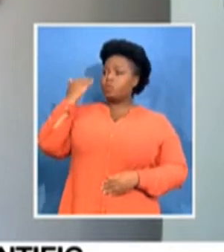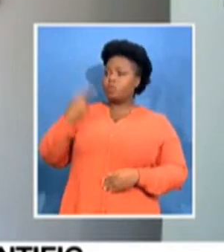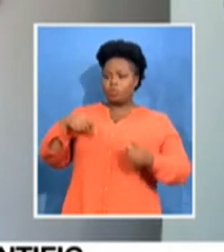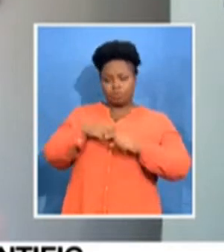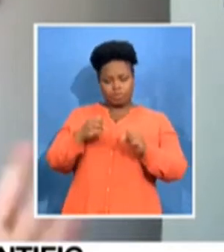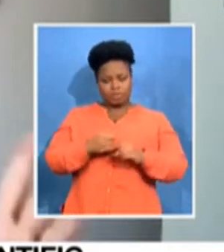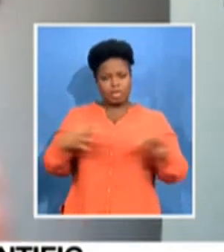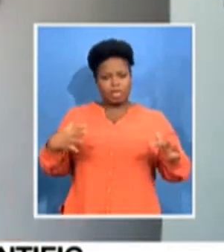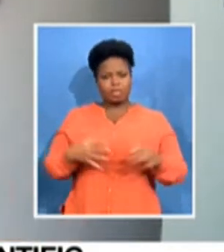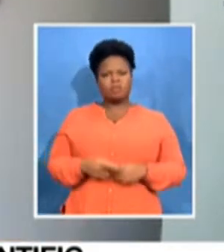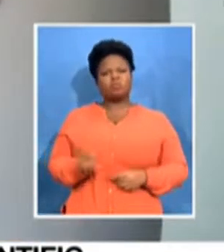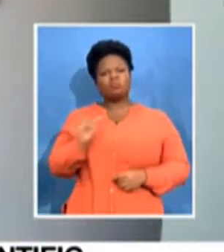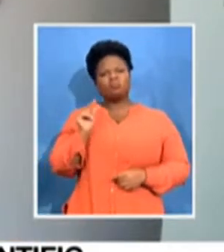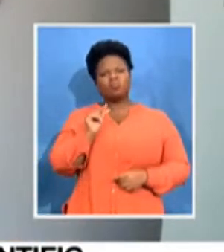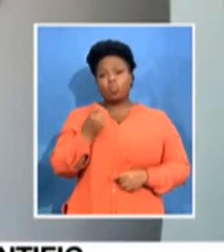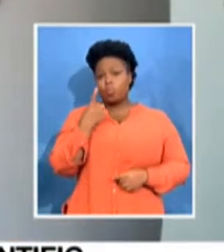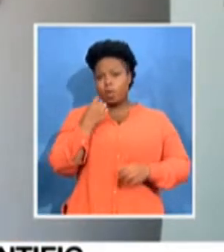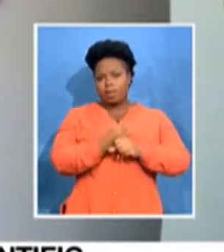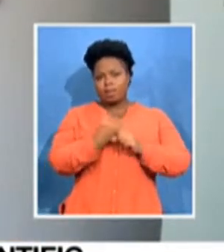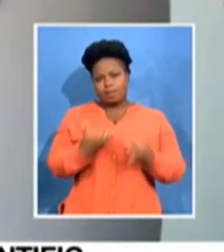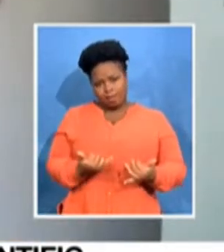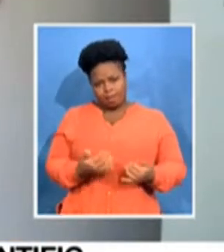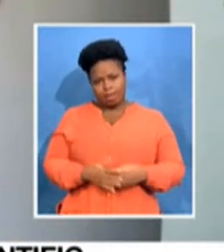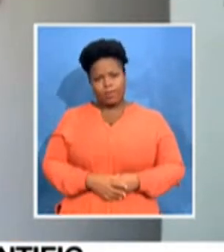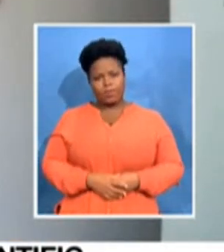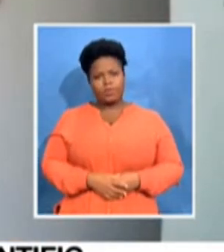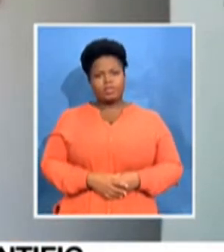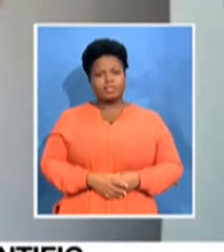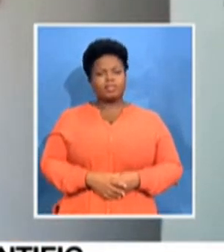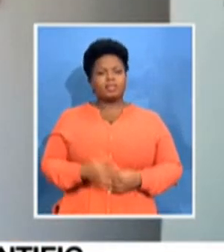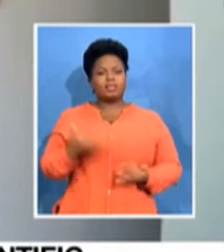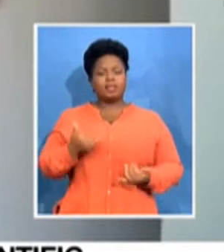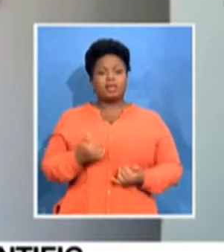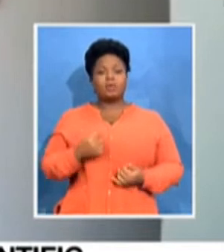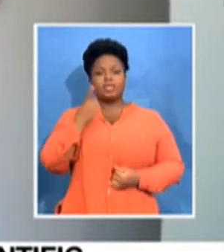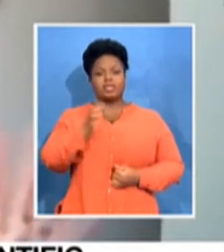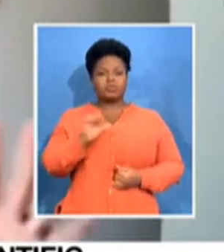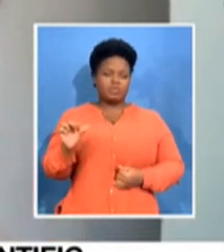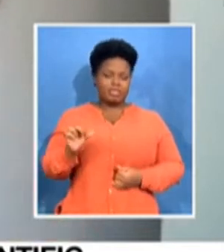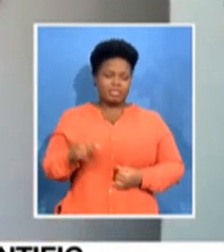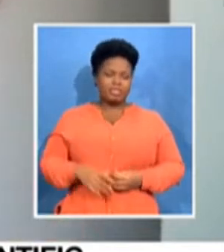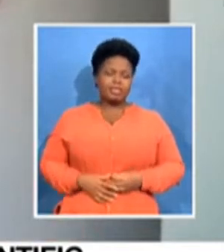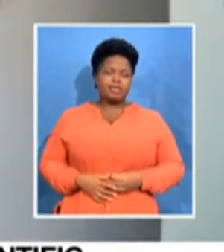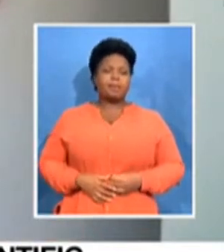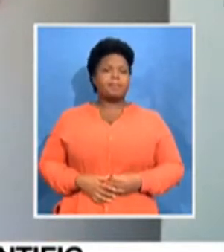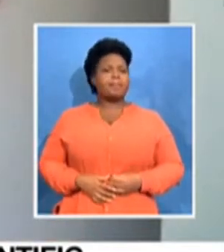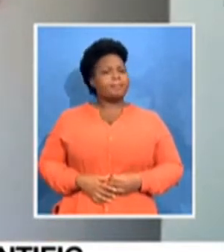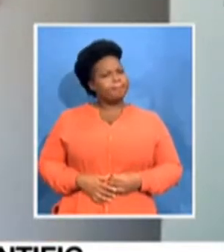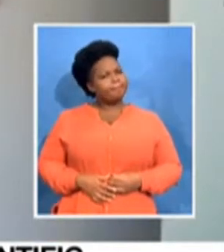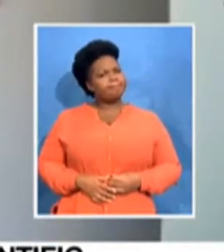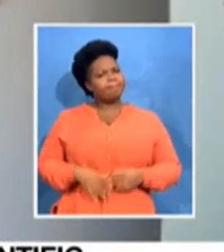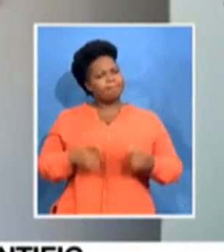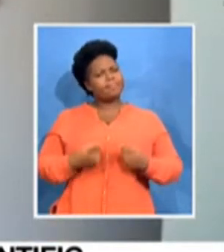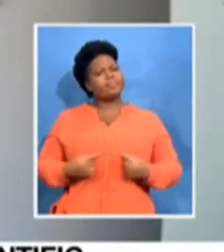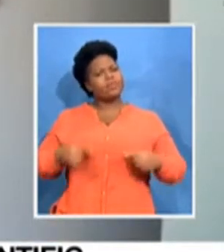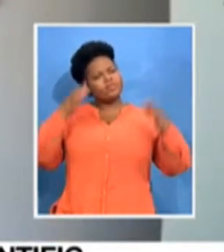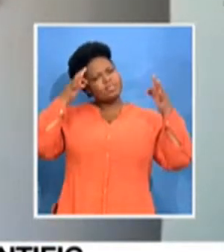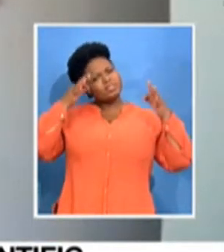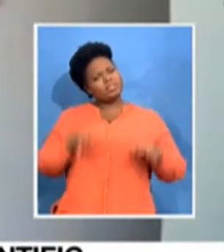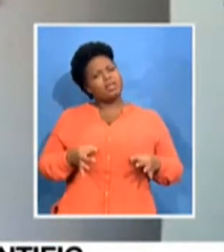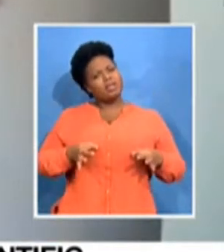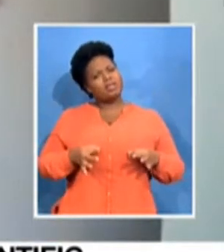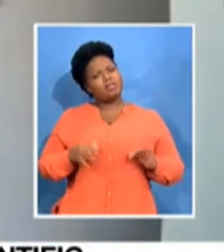that touch our shores next week, is that we decided that a large number of organizations,